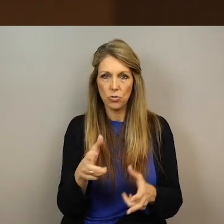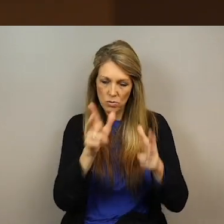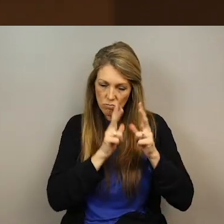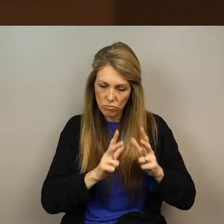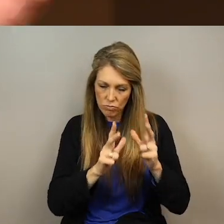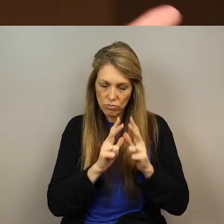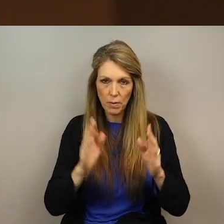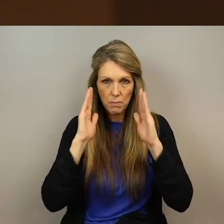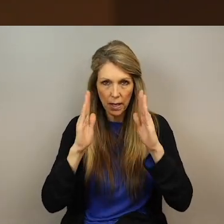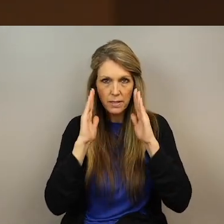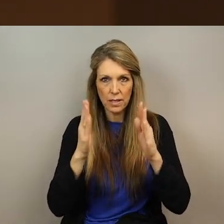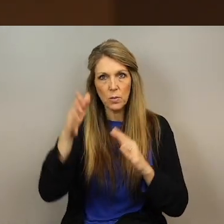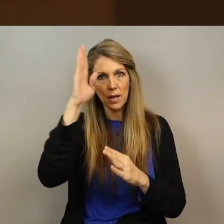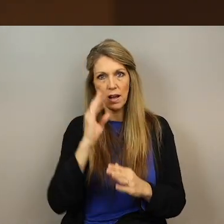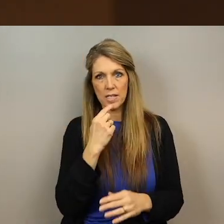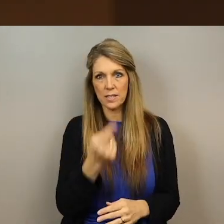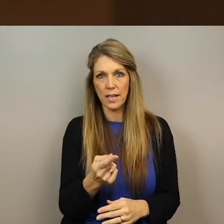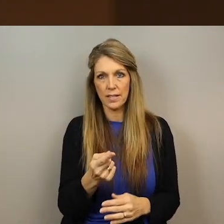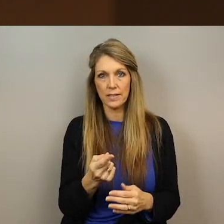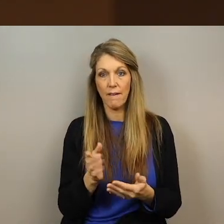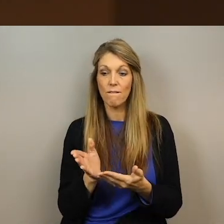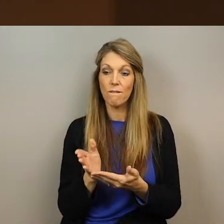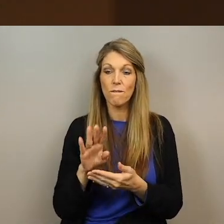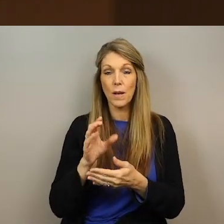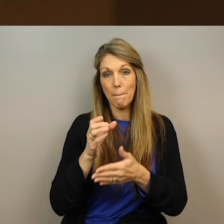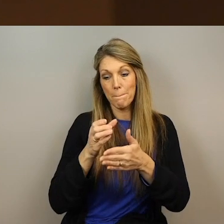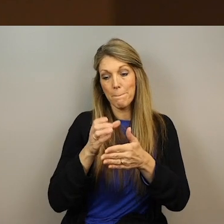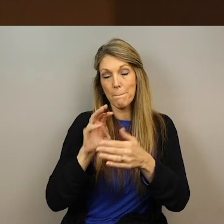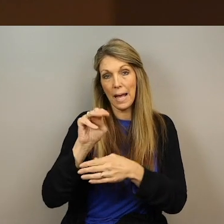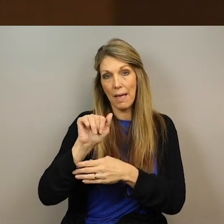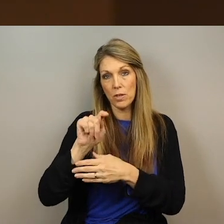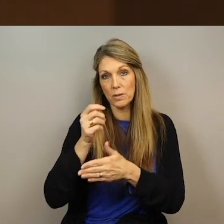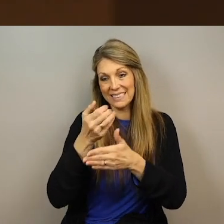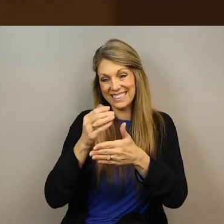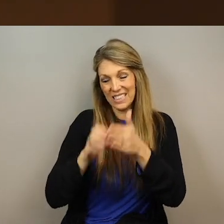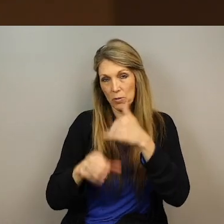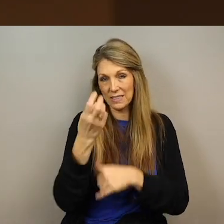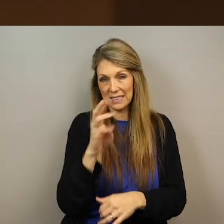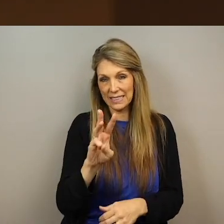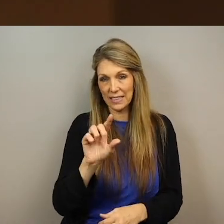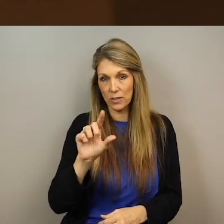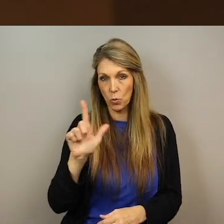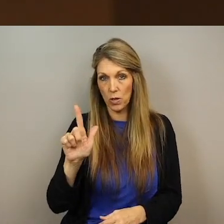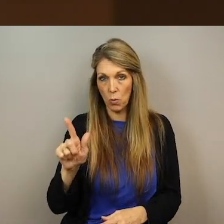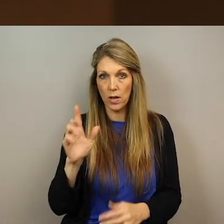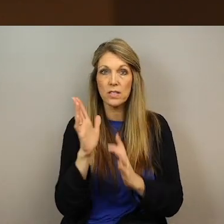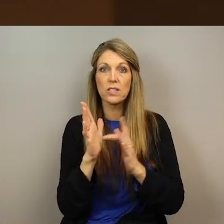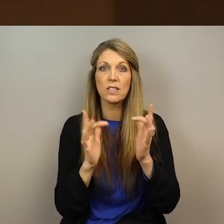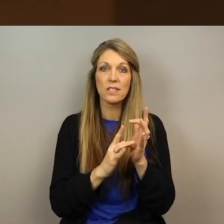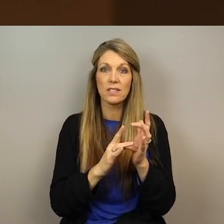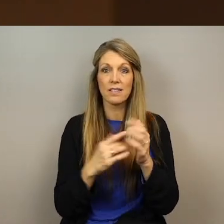see? Again, if we move forward just a couple of chapters to Matthew chapter 16, verse 21, it says, from that time Jesus began